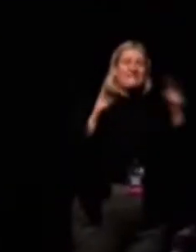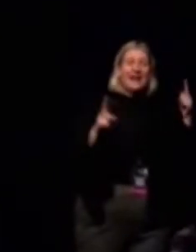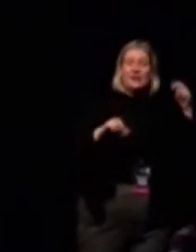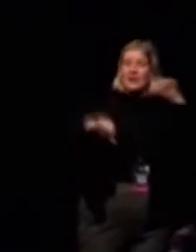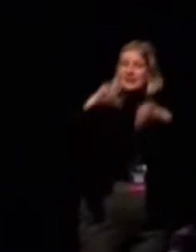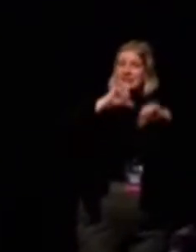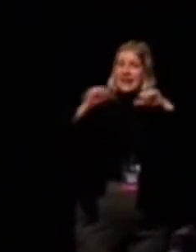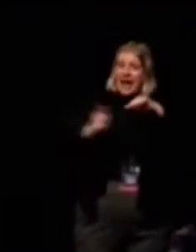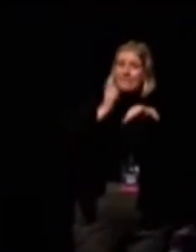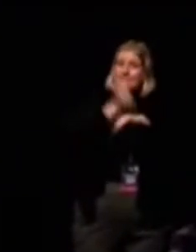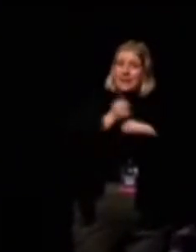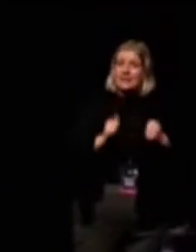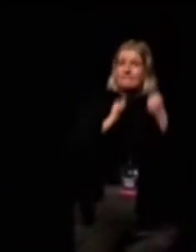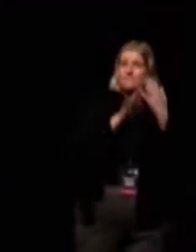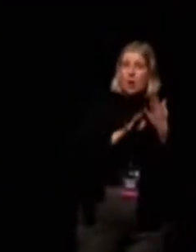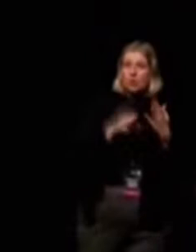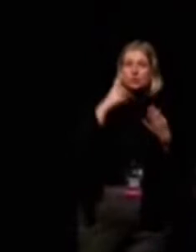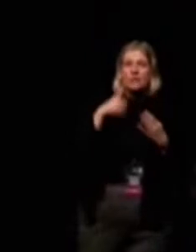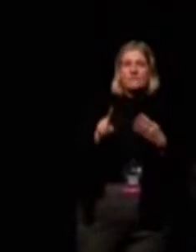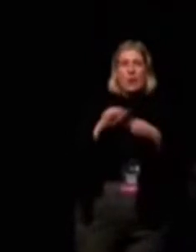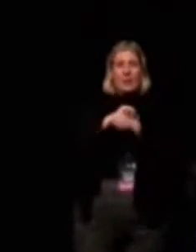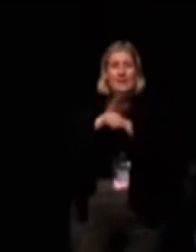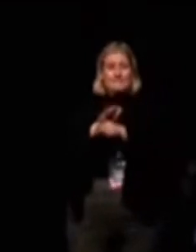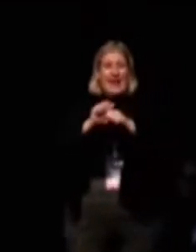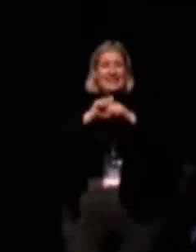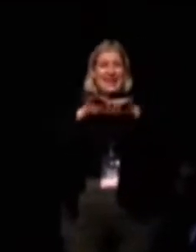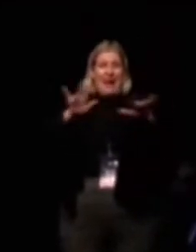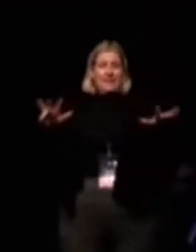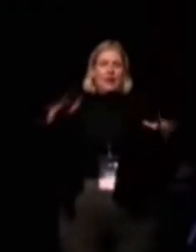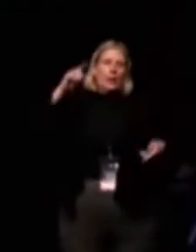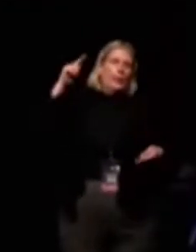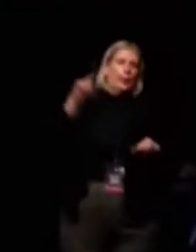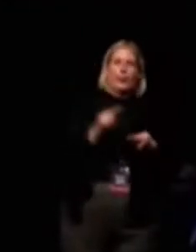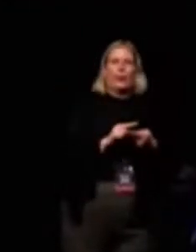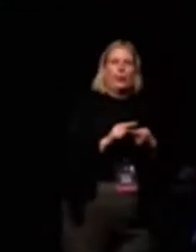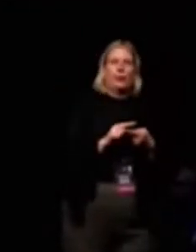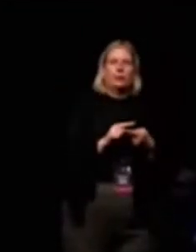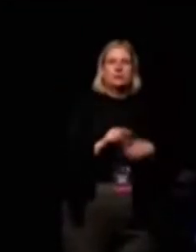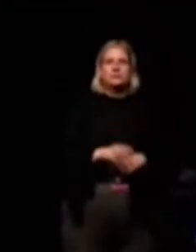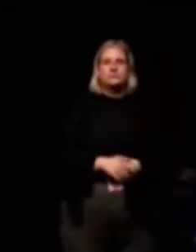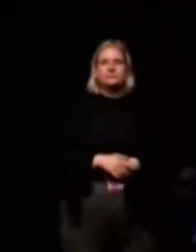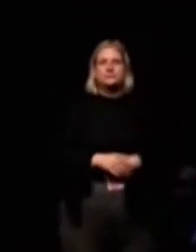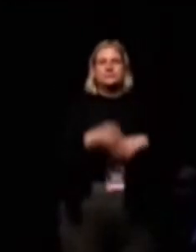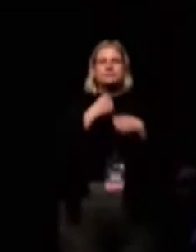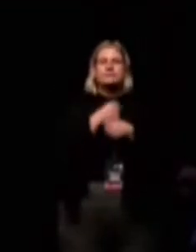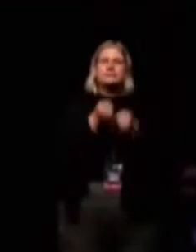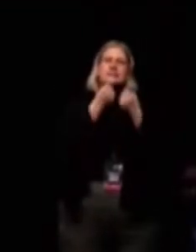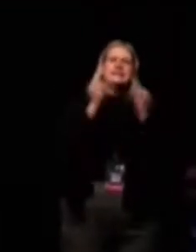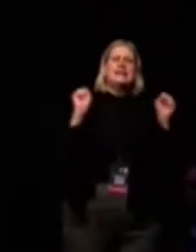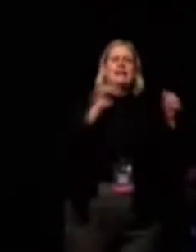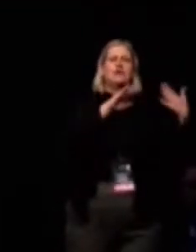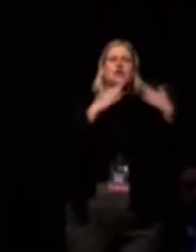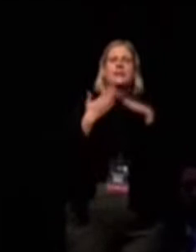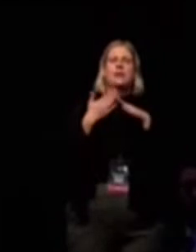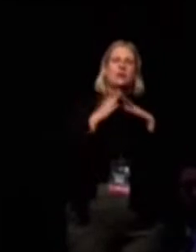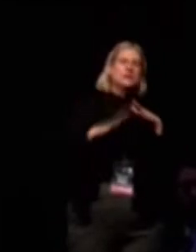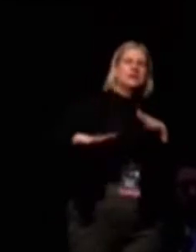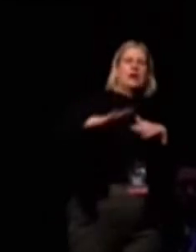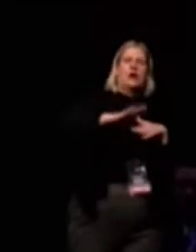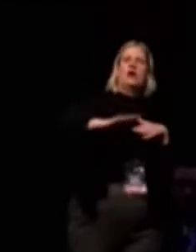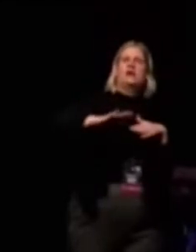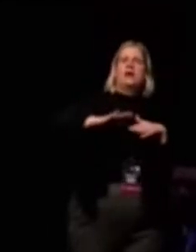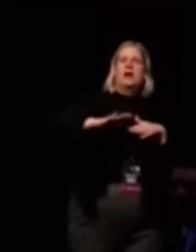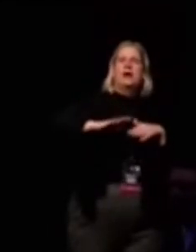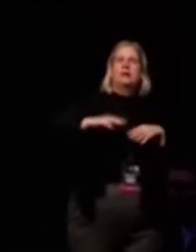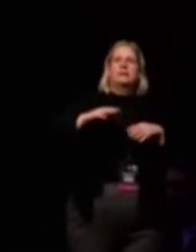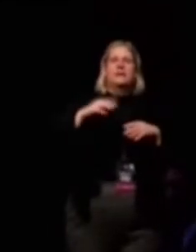science-based approach to beating back the pandemic. One party that'll lead the way toward creating safer communities in our neighborhoods. And through a